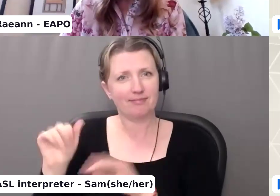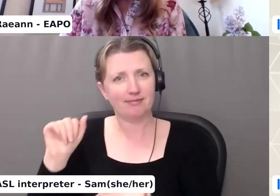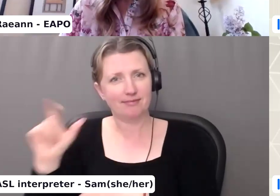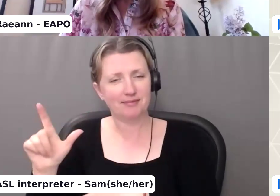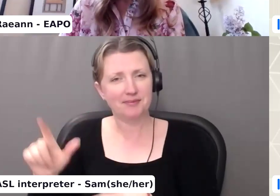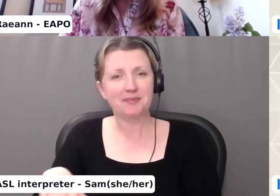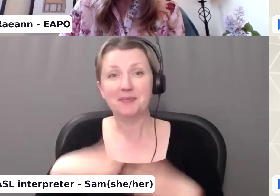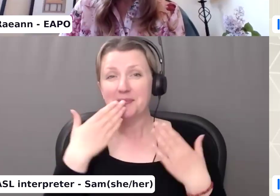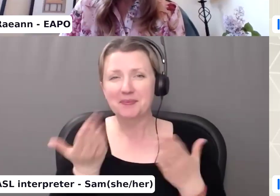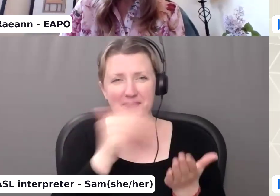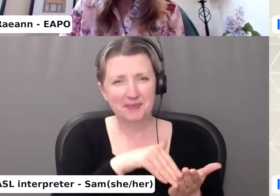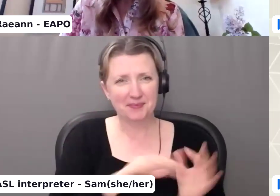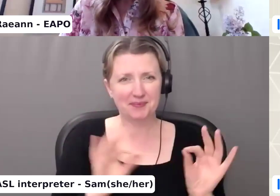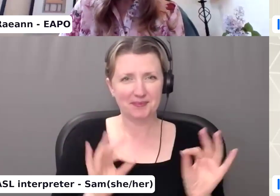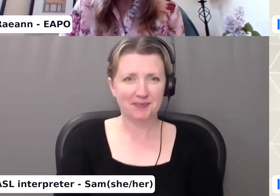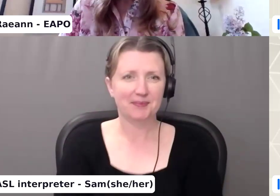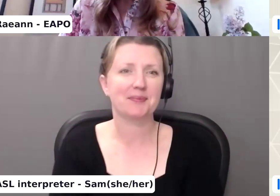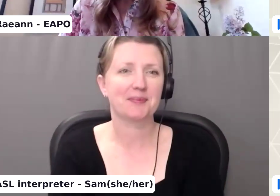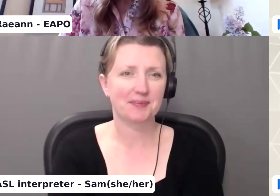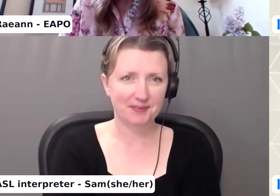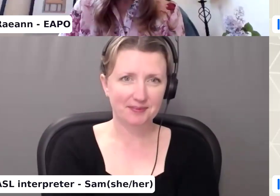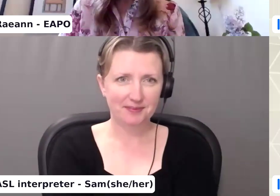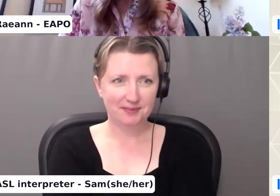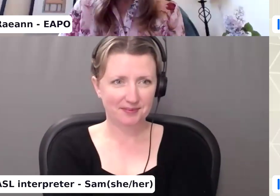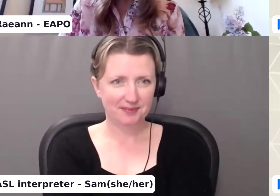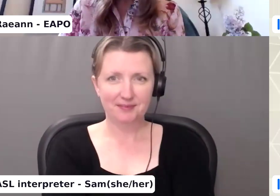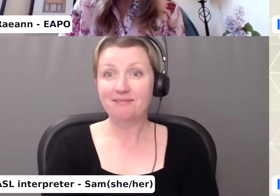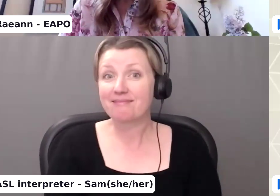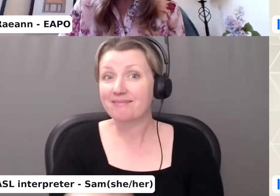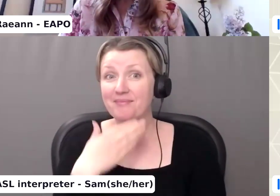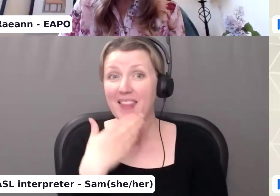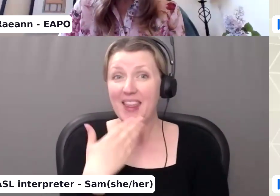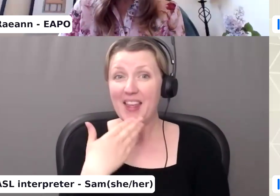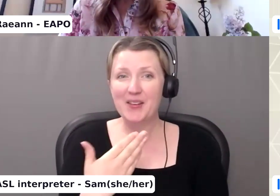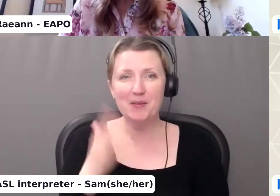so thank you again. Thank you very much for having Great. us. Thanks, everybody.